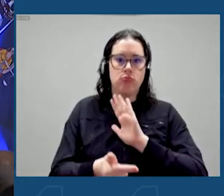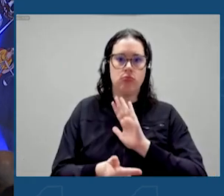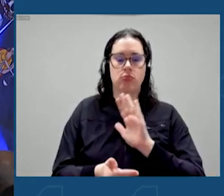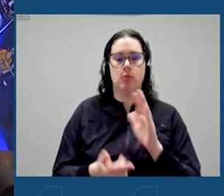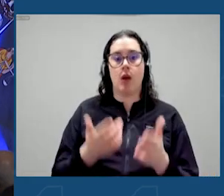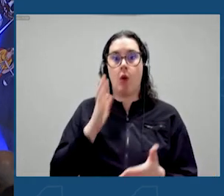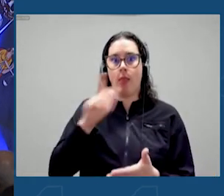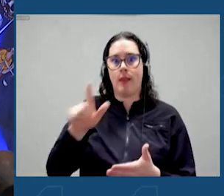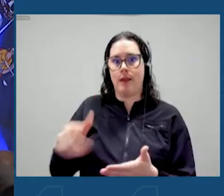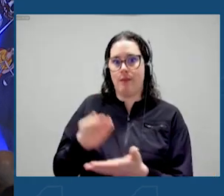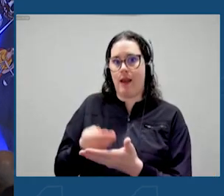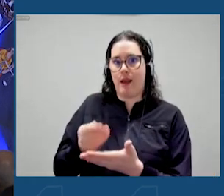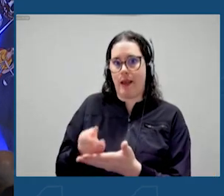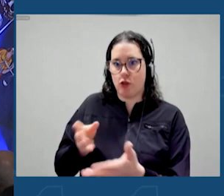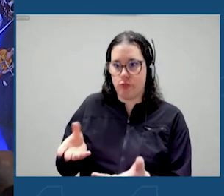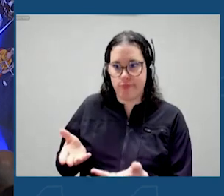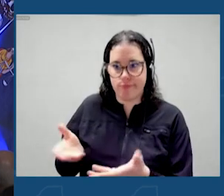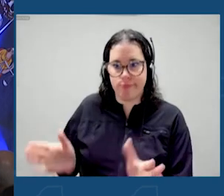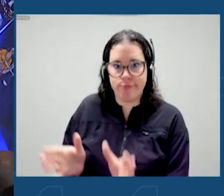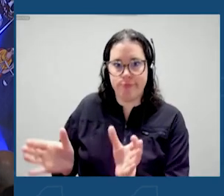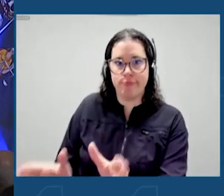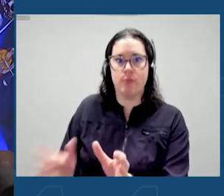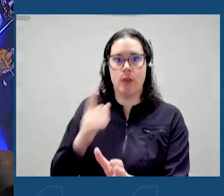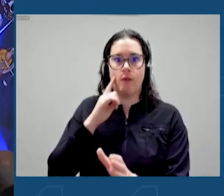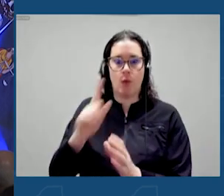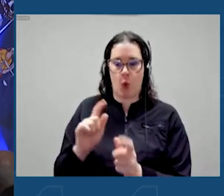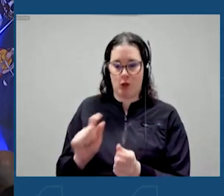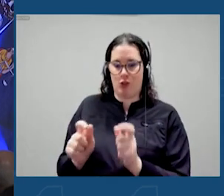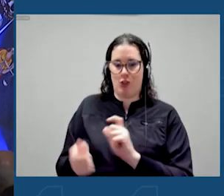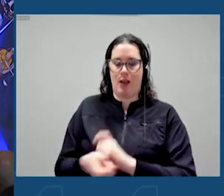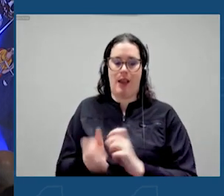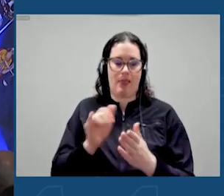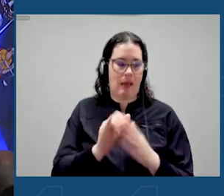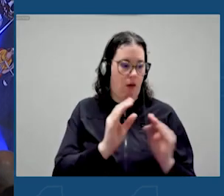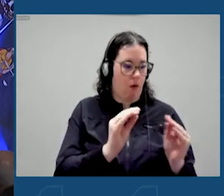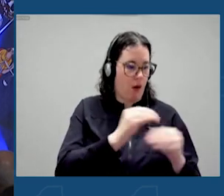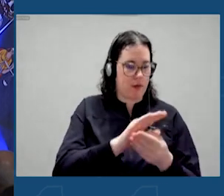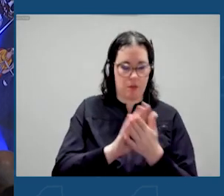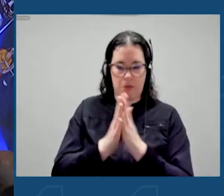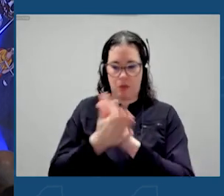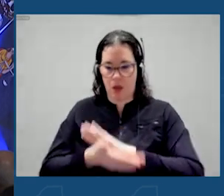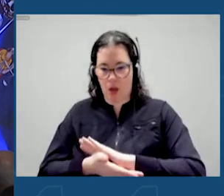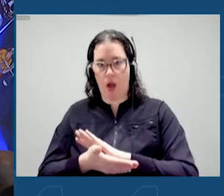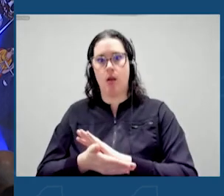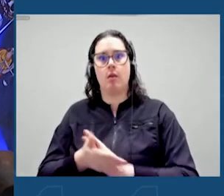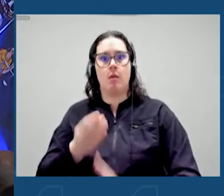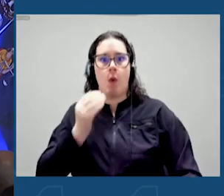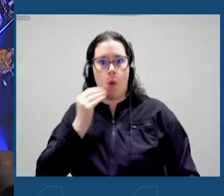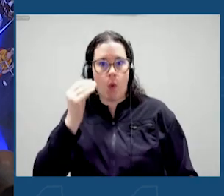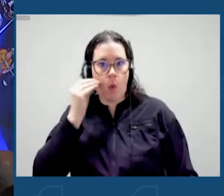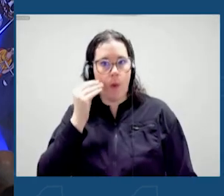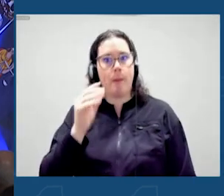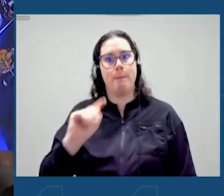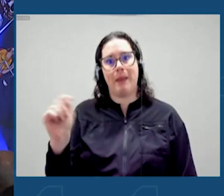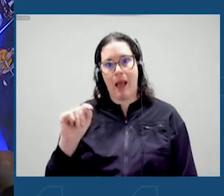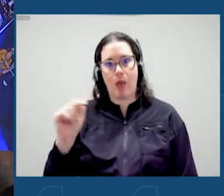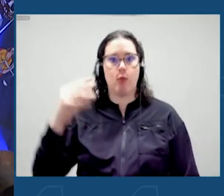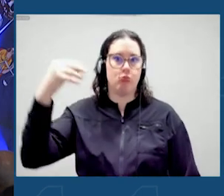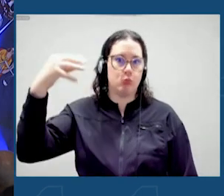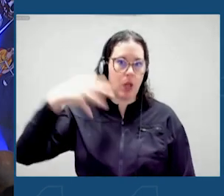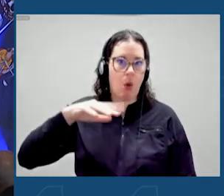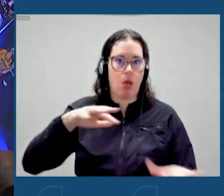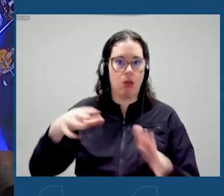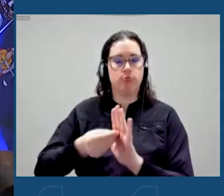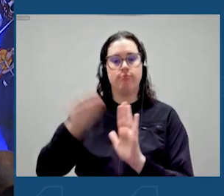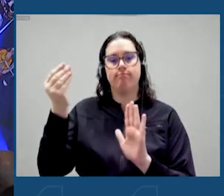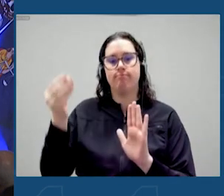because the conversion of office space, commercial space into residential, putting in all the bathrooms and the shower, it's expensive. So we can't